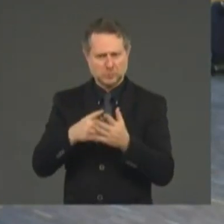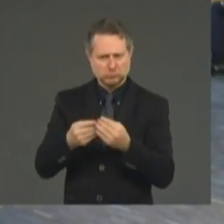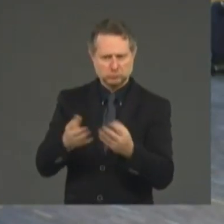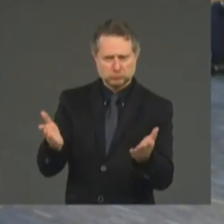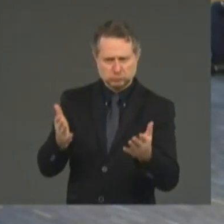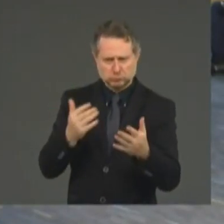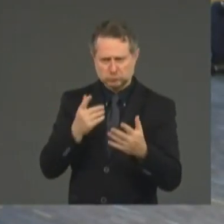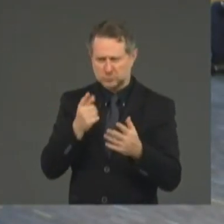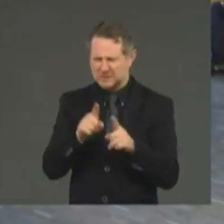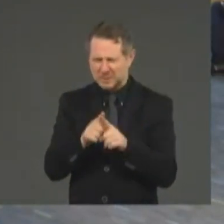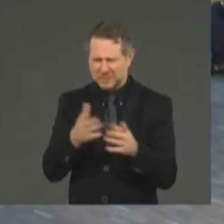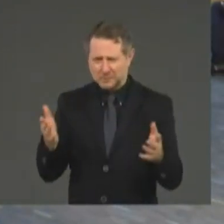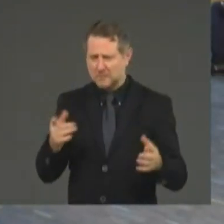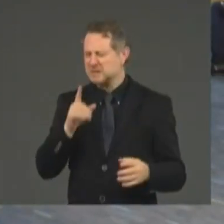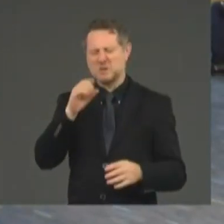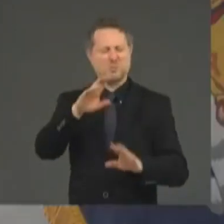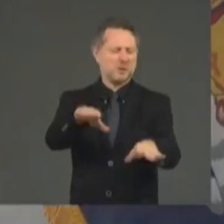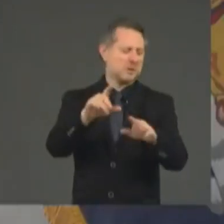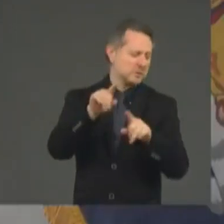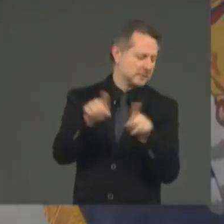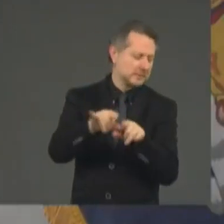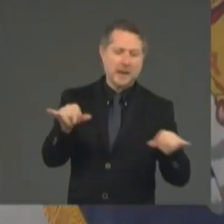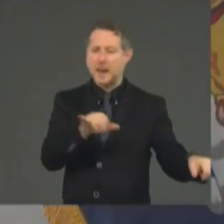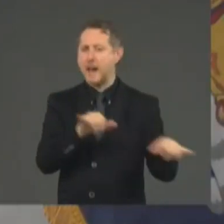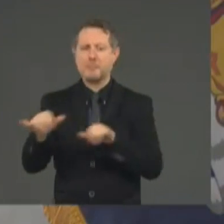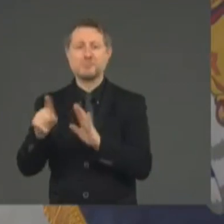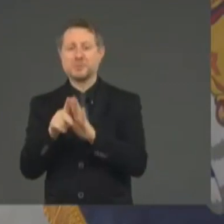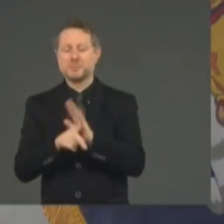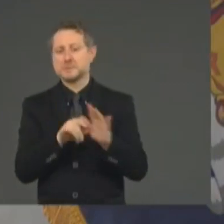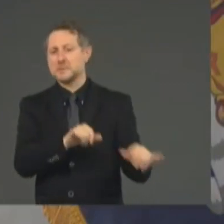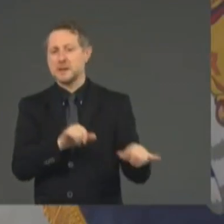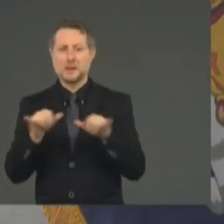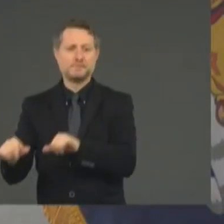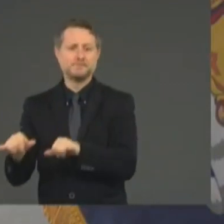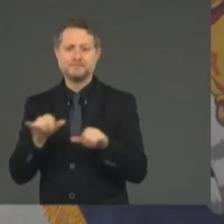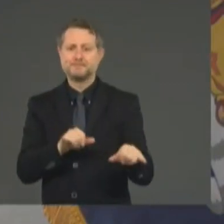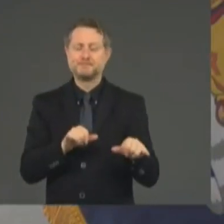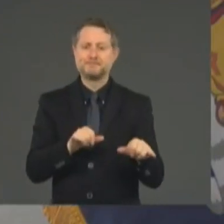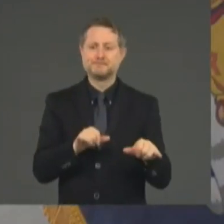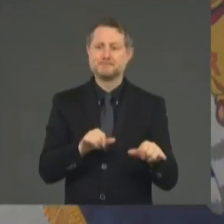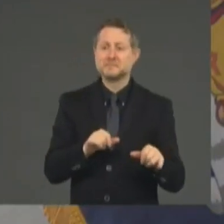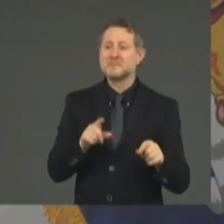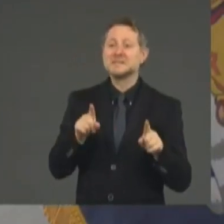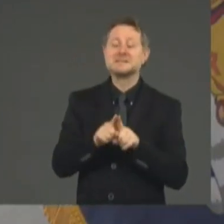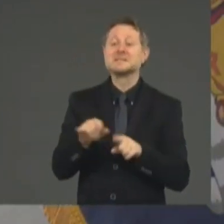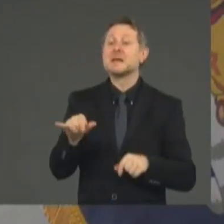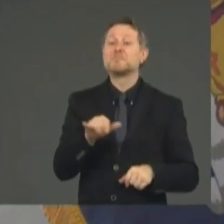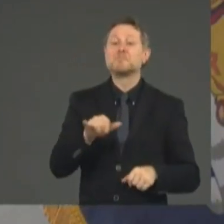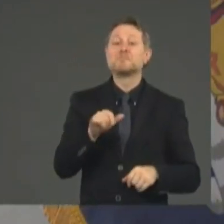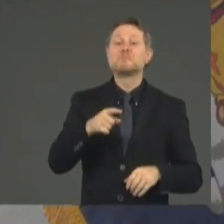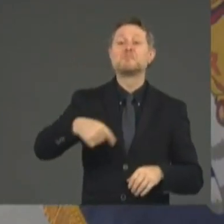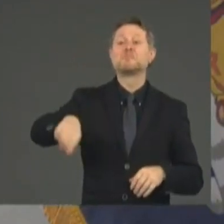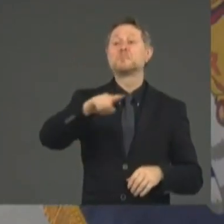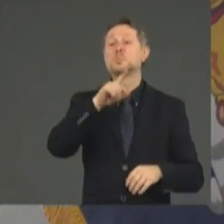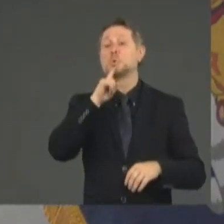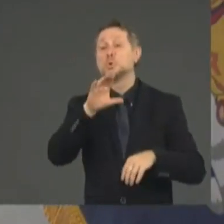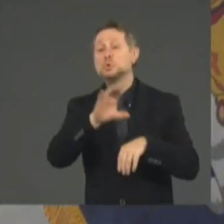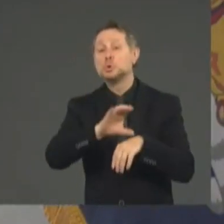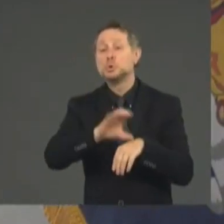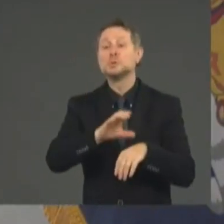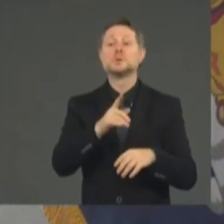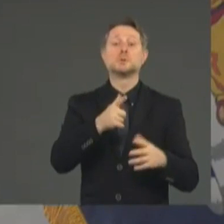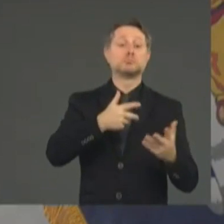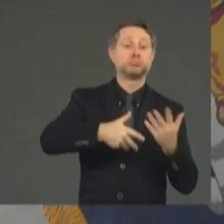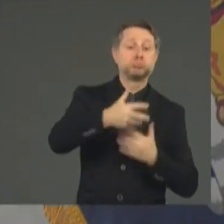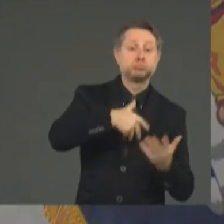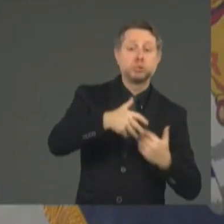worship. Yeah, it's the same thing. It's all, jammed boats, jammed temple, jammed churches,